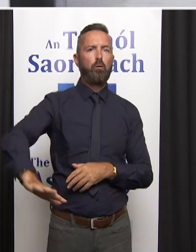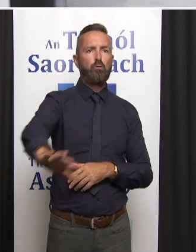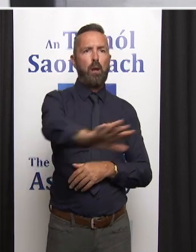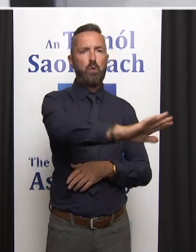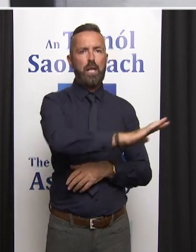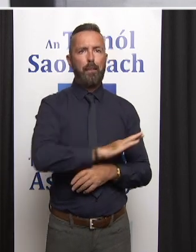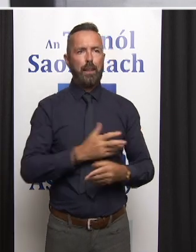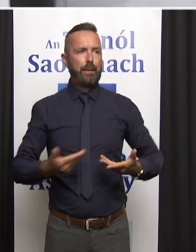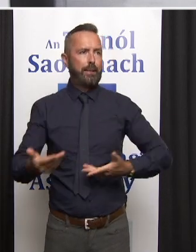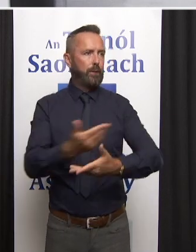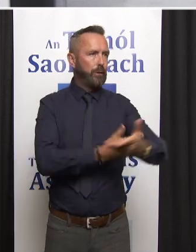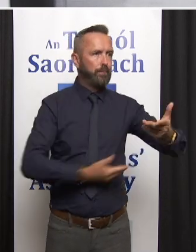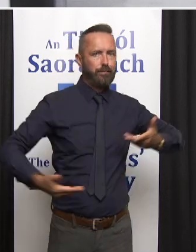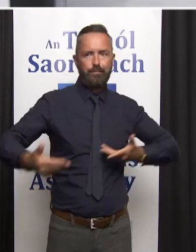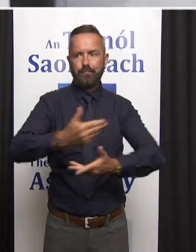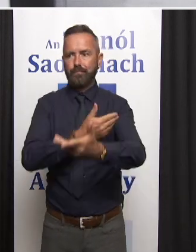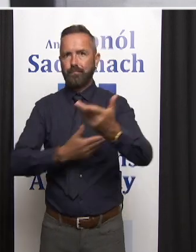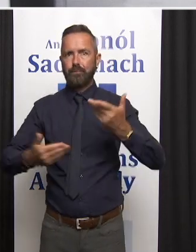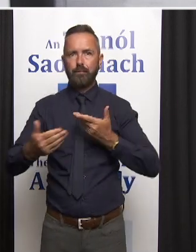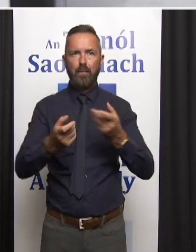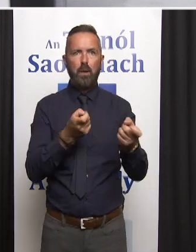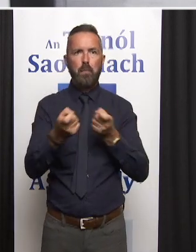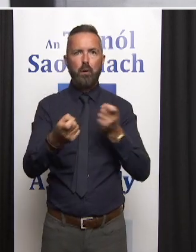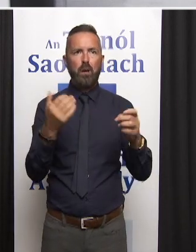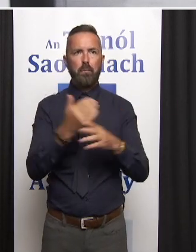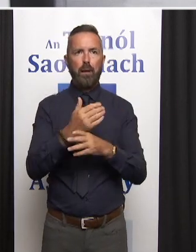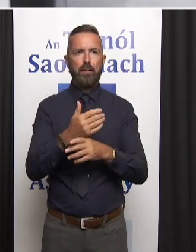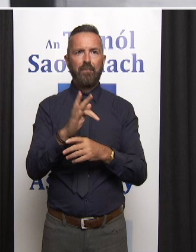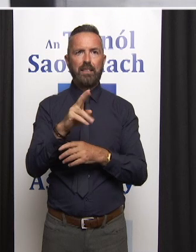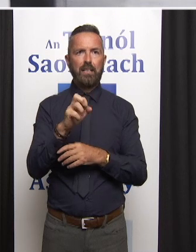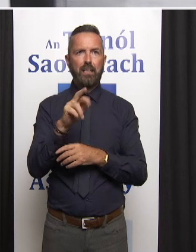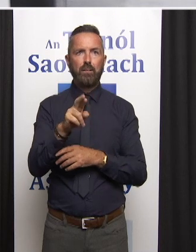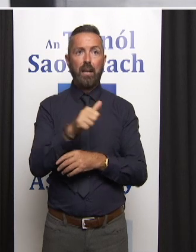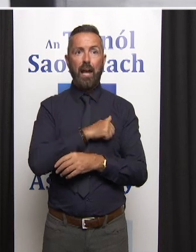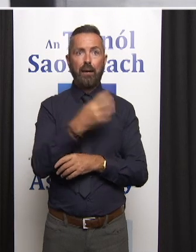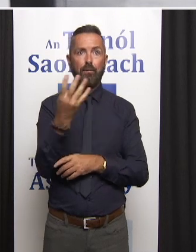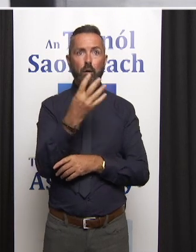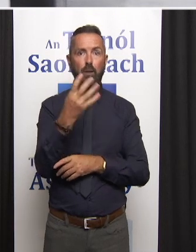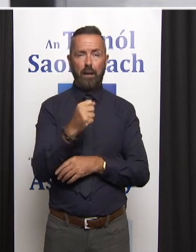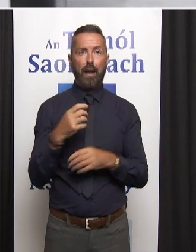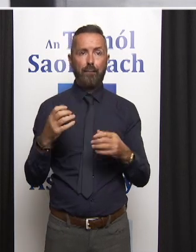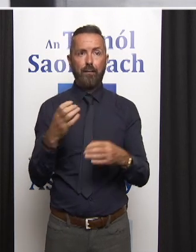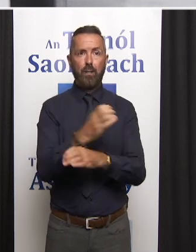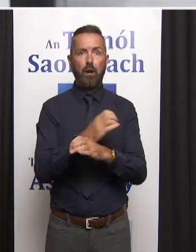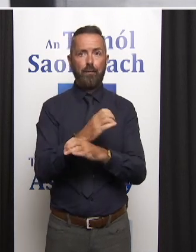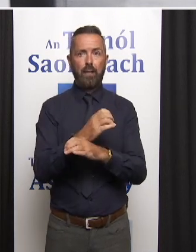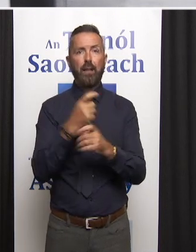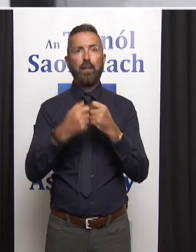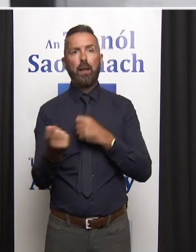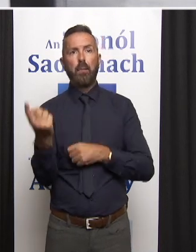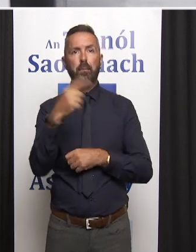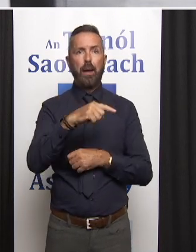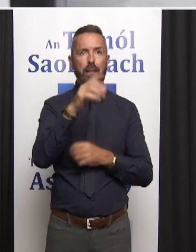discussion moderated by our facilitators. At 4 o'clock, we'll break for coffee. We'll be back at just